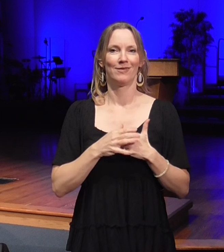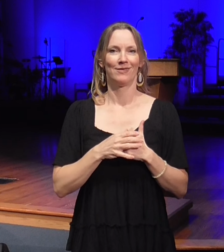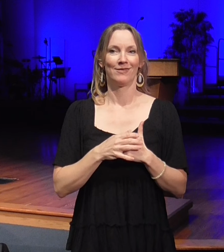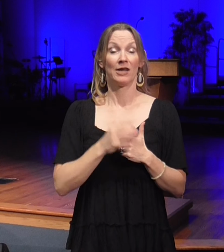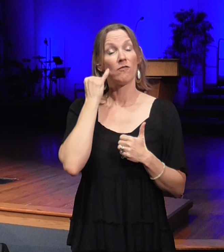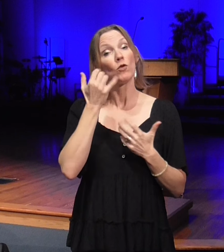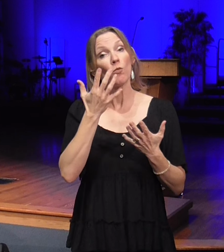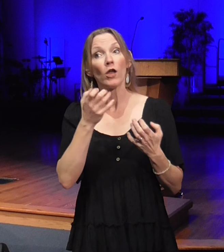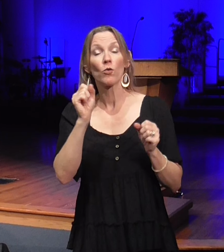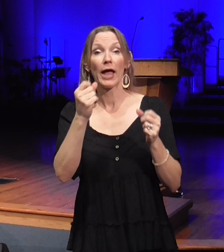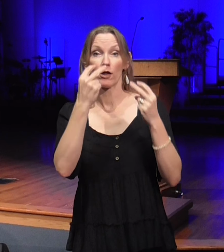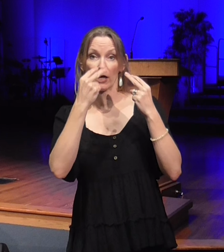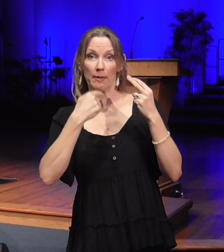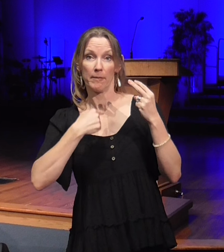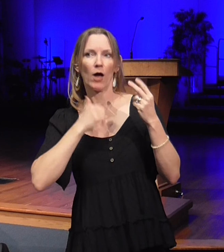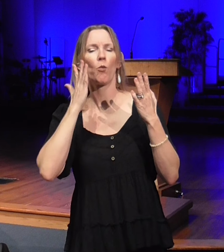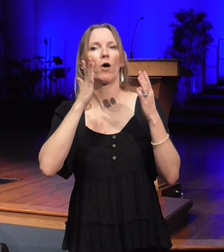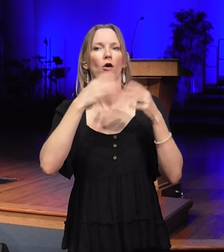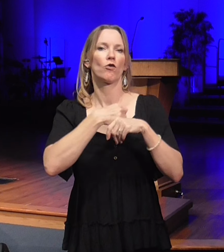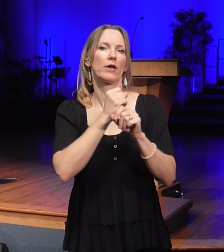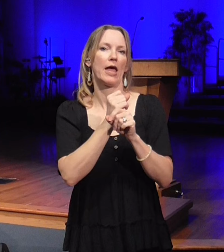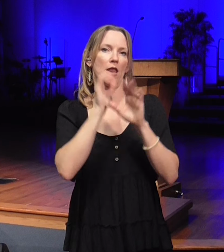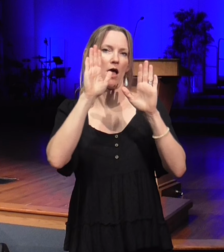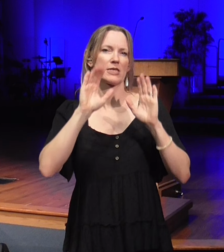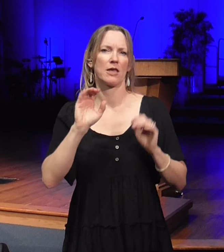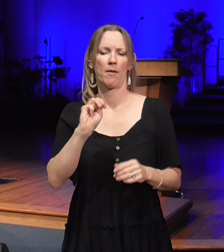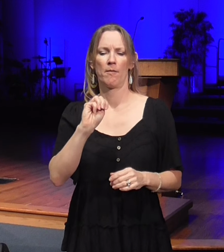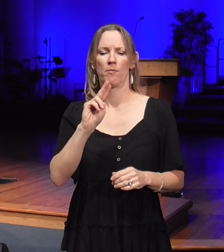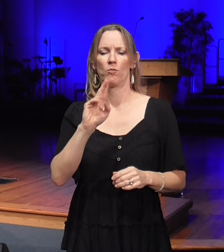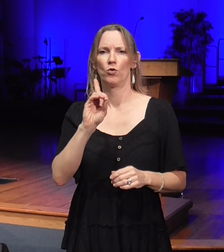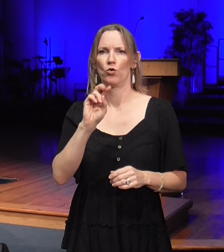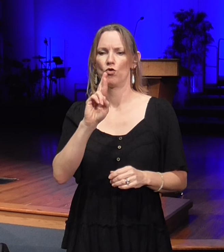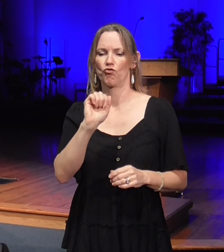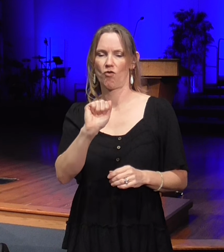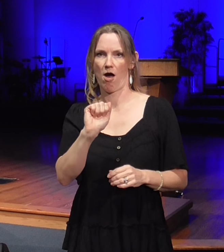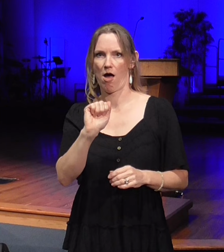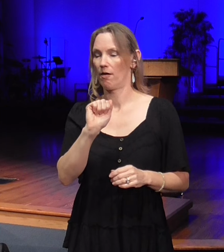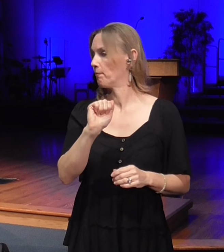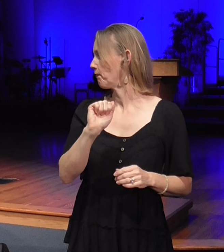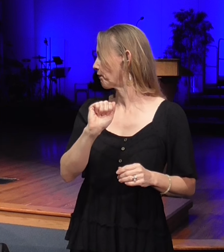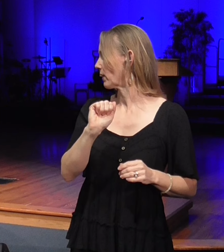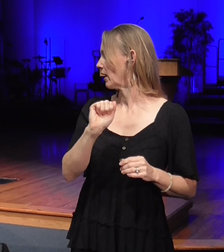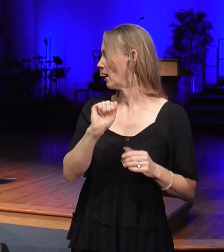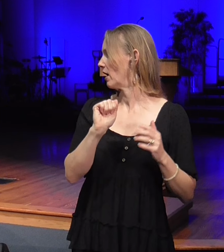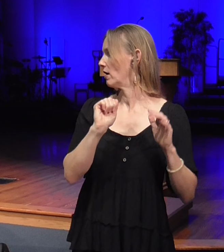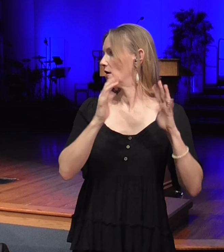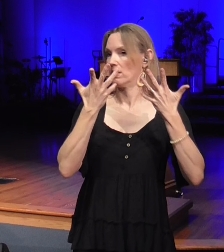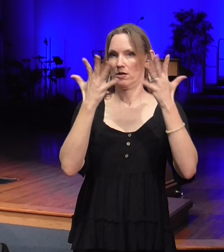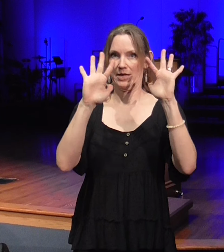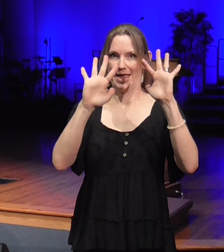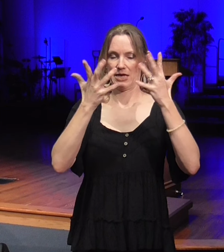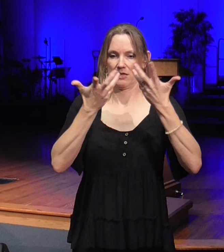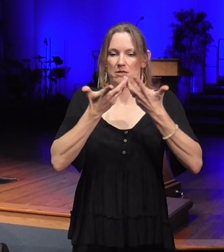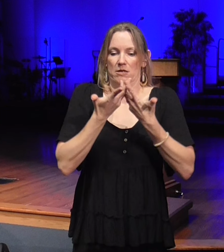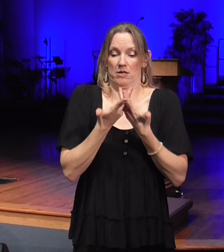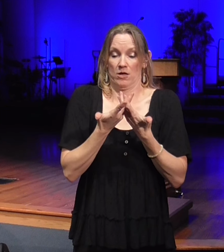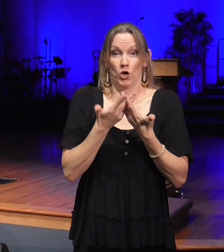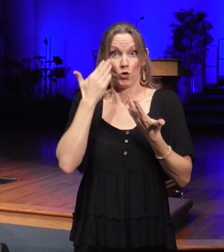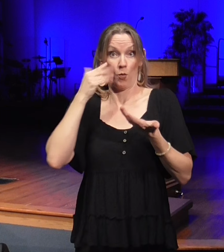If you'd like, you can look at me and we're going to create this awesome mudra here. Okay, take a look at it. Do you know